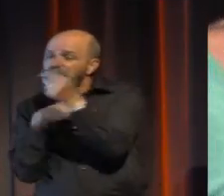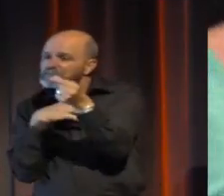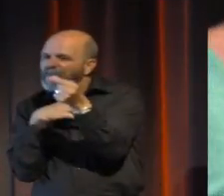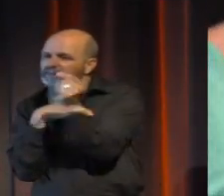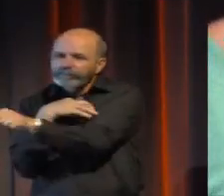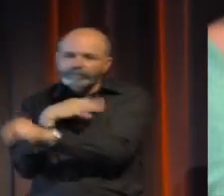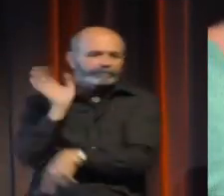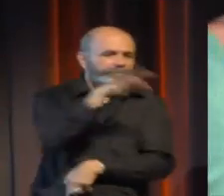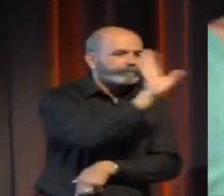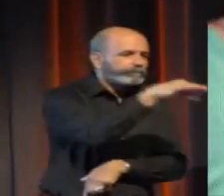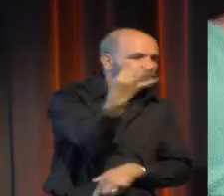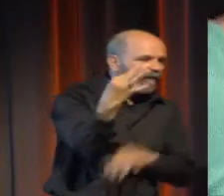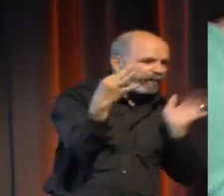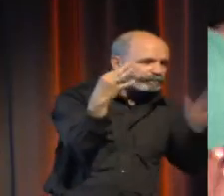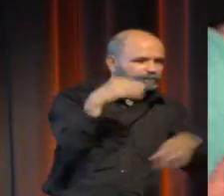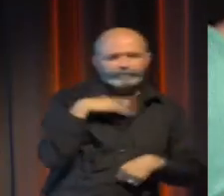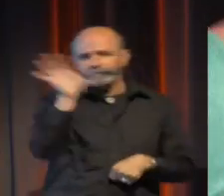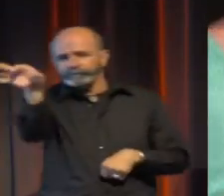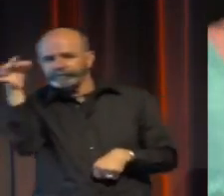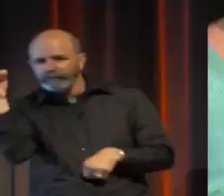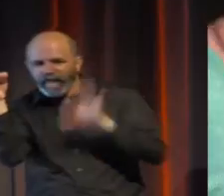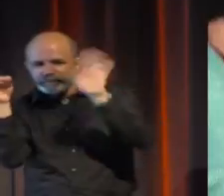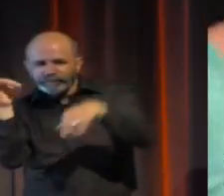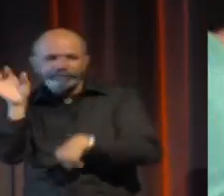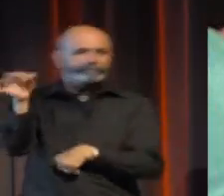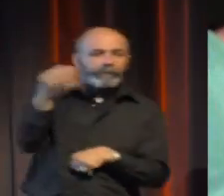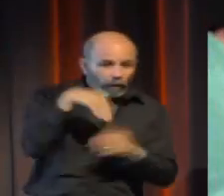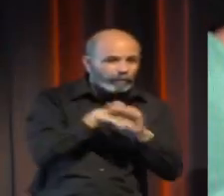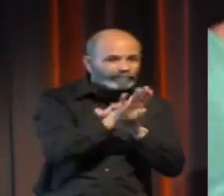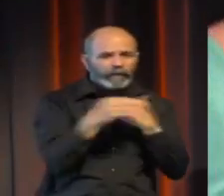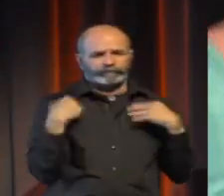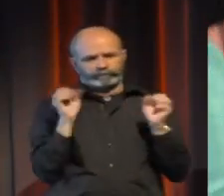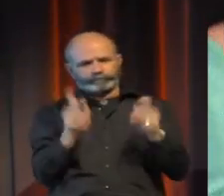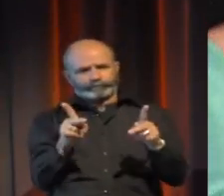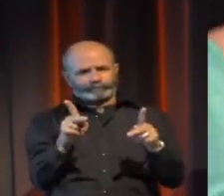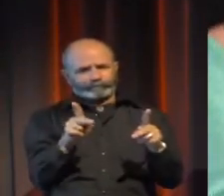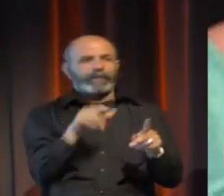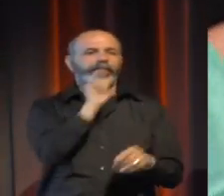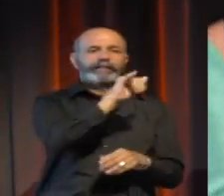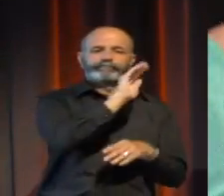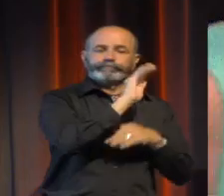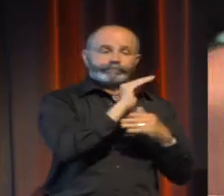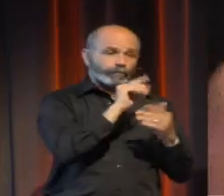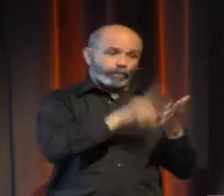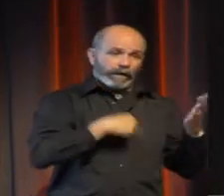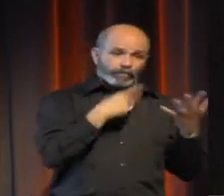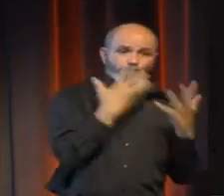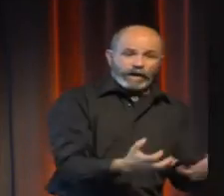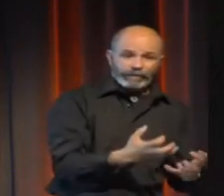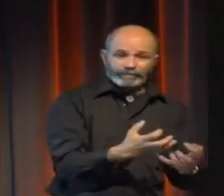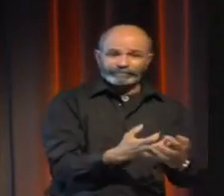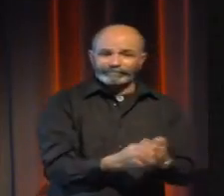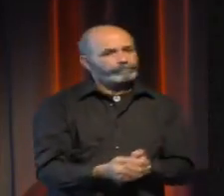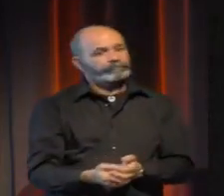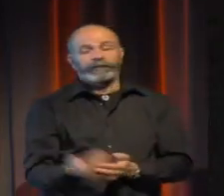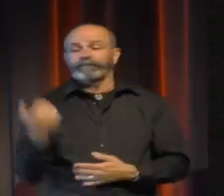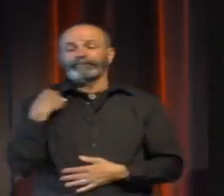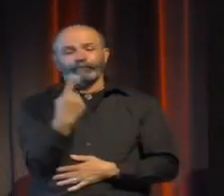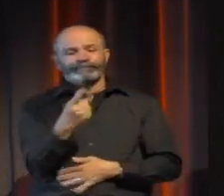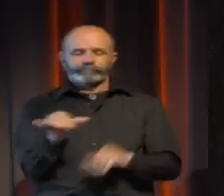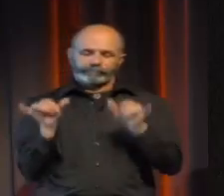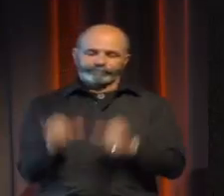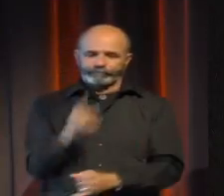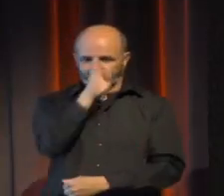little, and if we decide that's not the path I want to live, you can keep on trying and trying and trying until you find the thing that you are